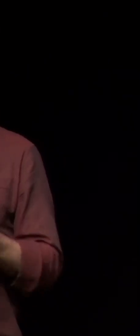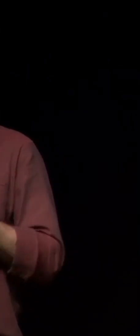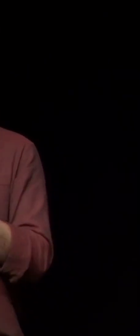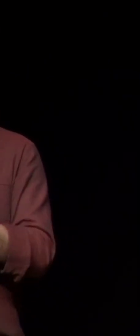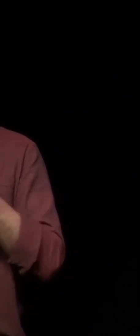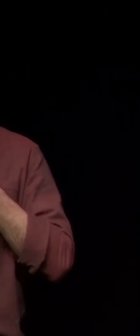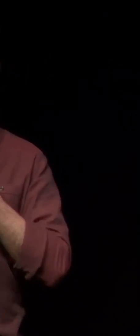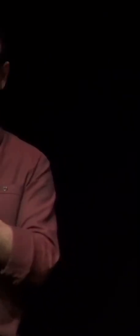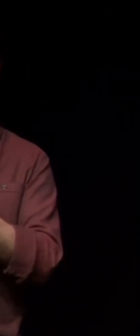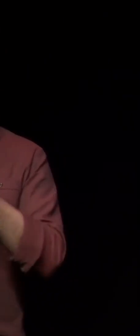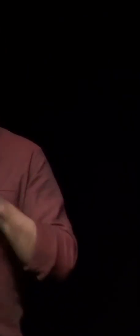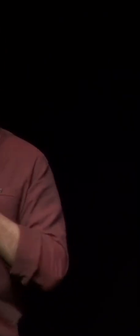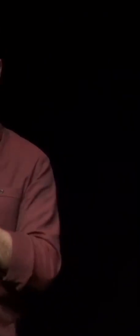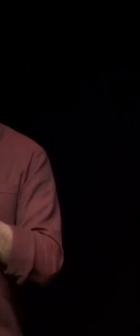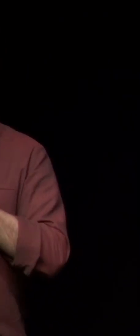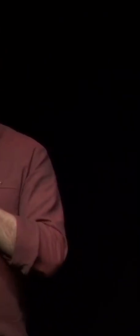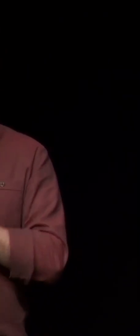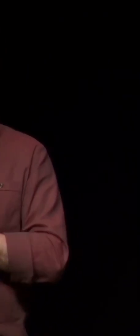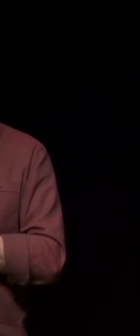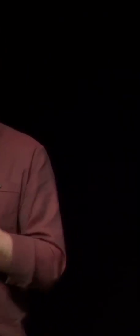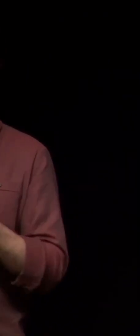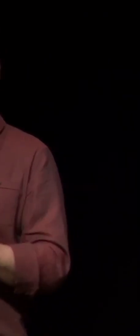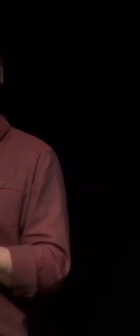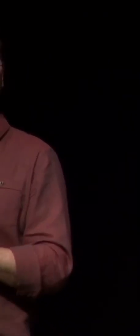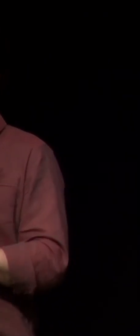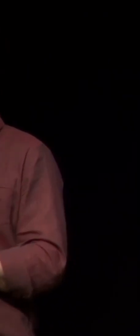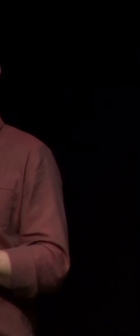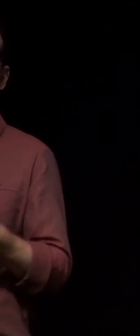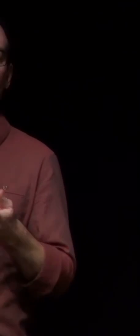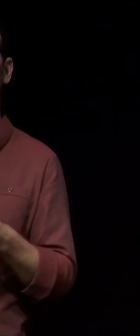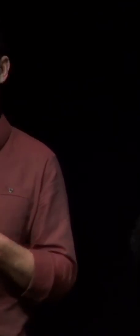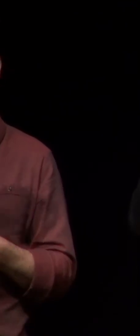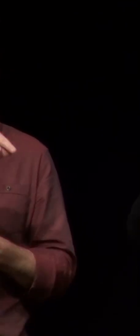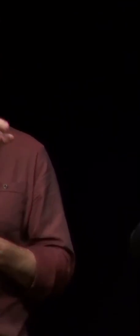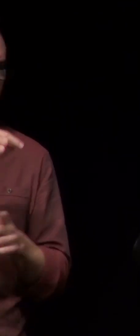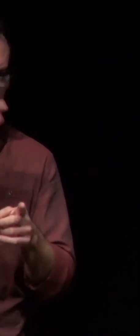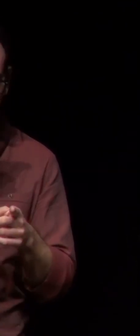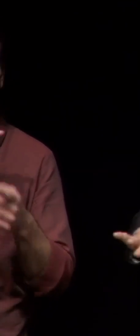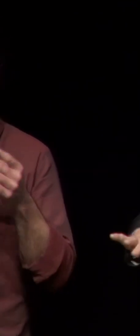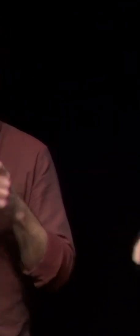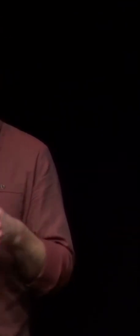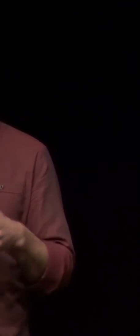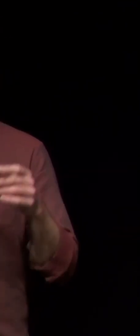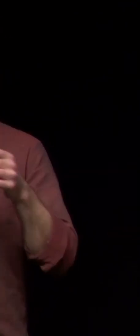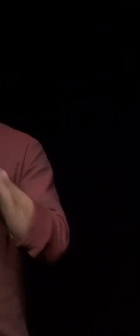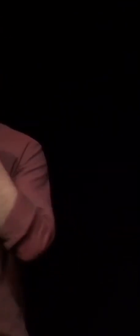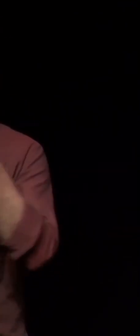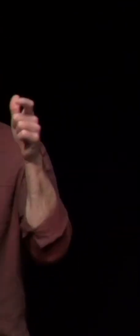sort of fell out of fashion in the age of, I think Gary talked about downsizing and outsourcing and flattening